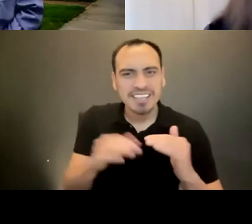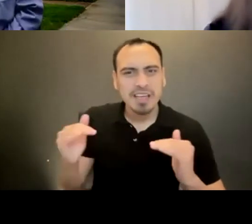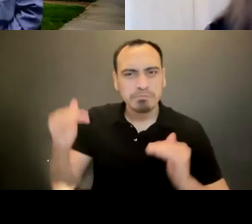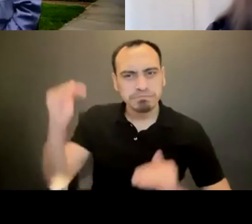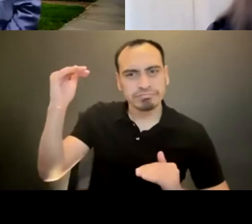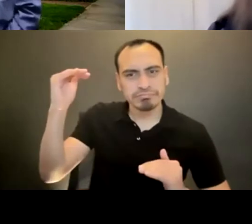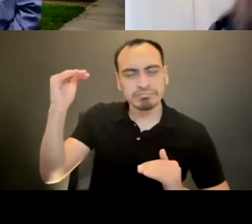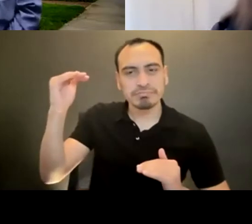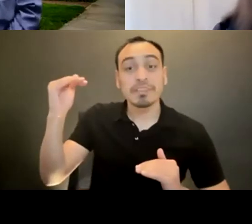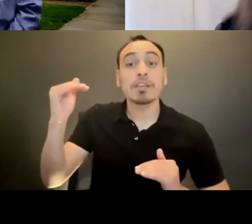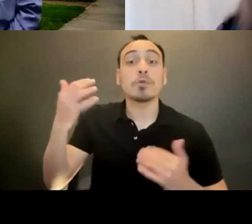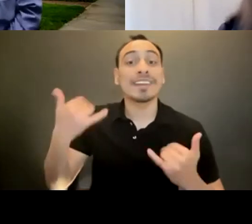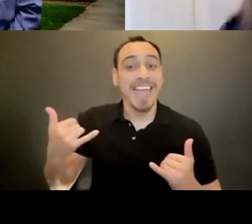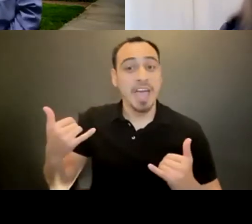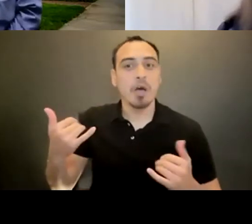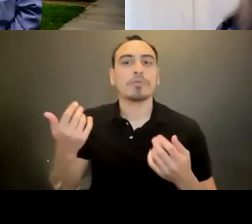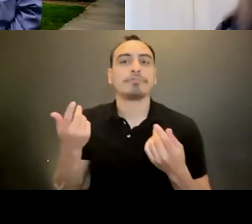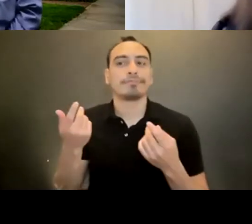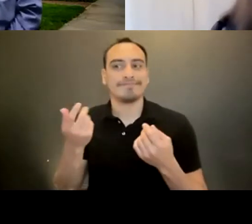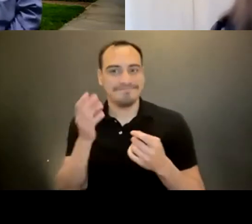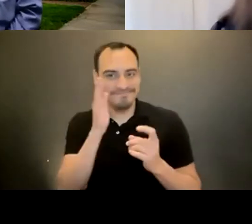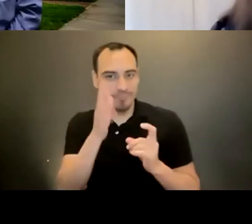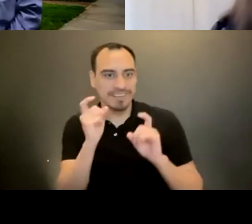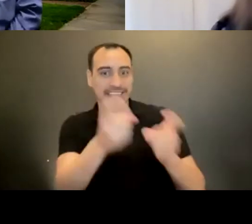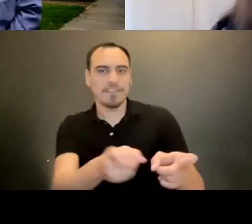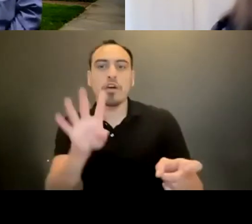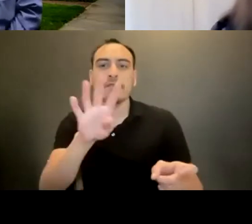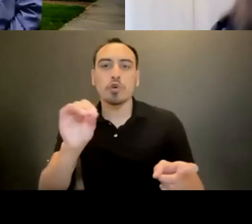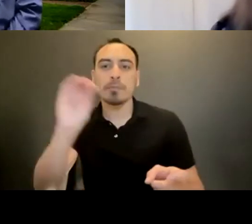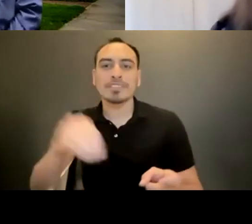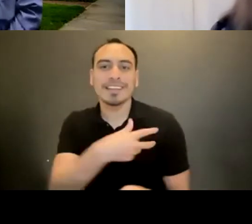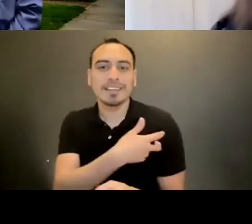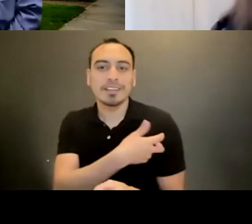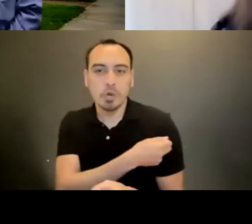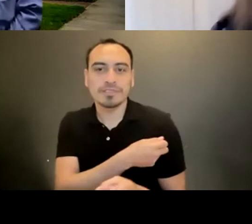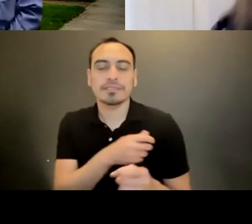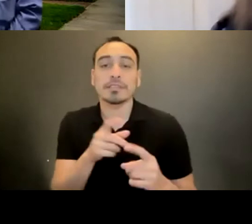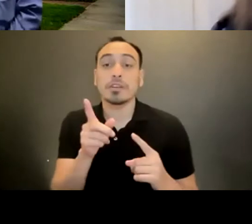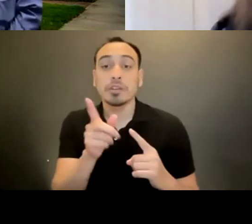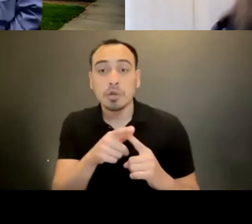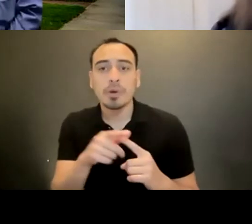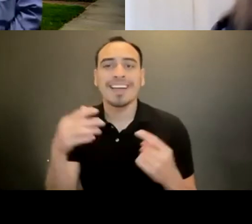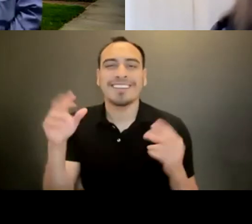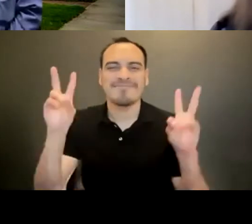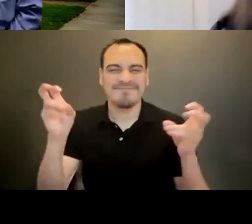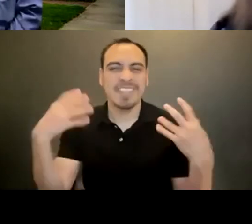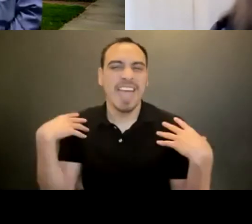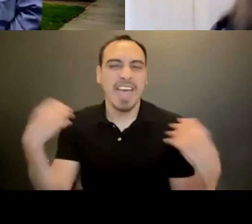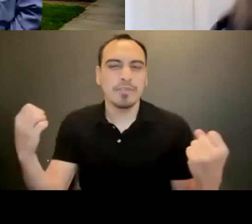So 40% of the doses go to what we call the health equity quartile, which is